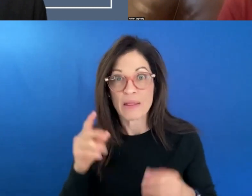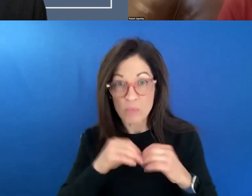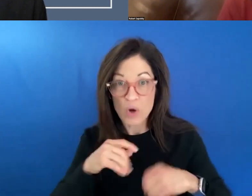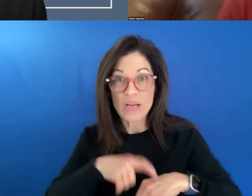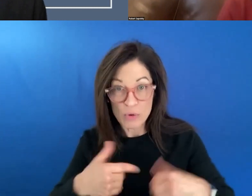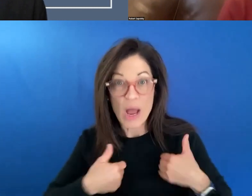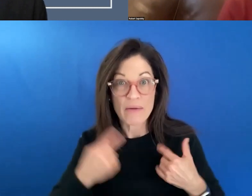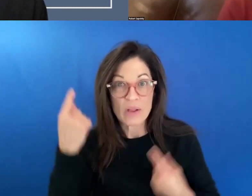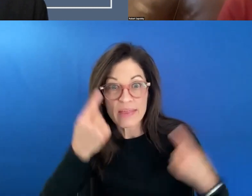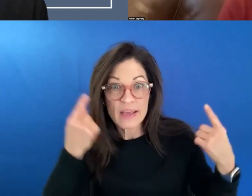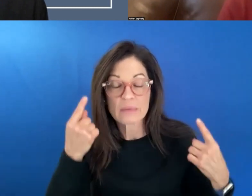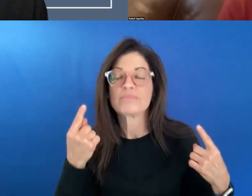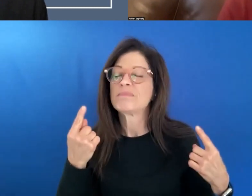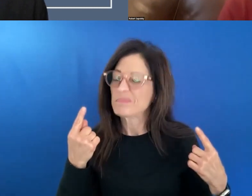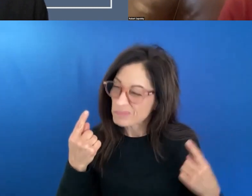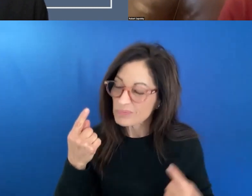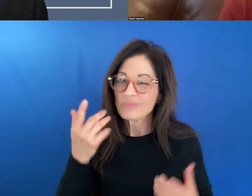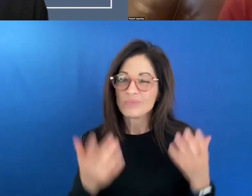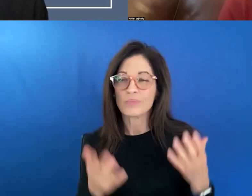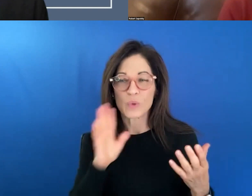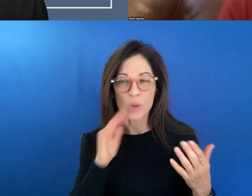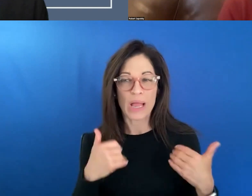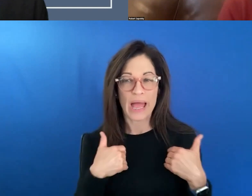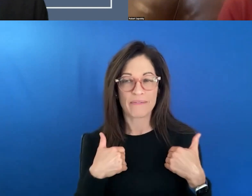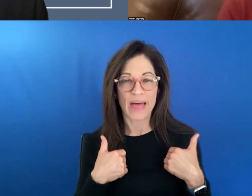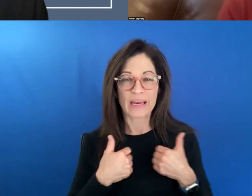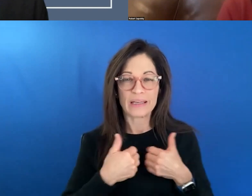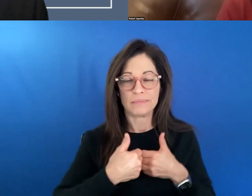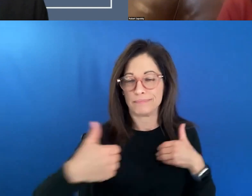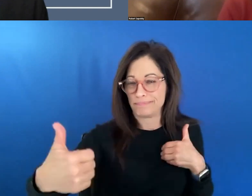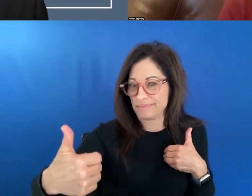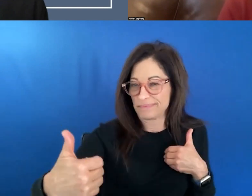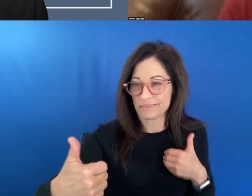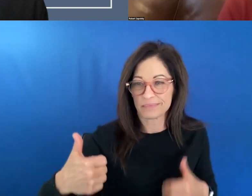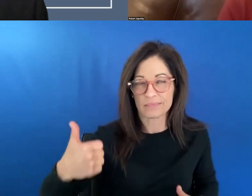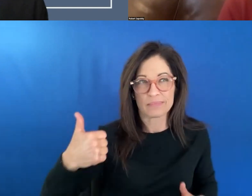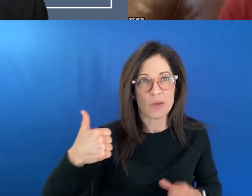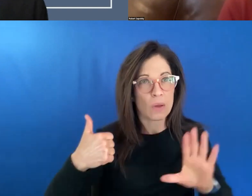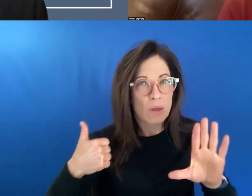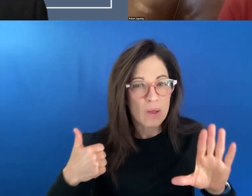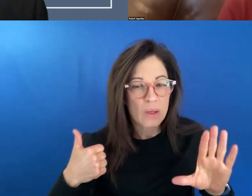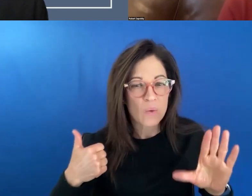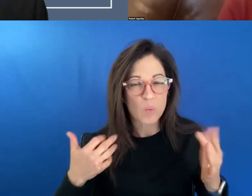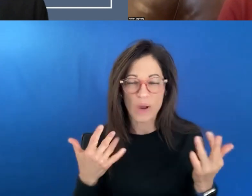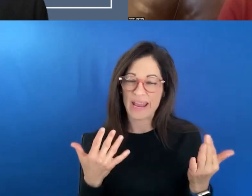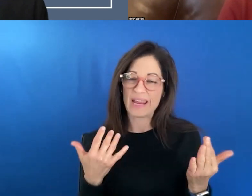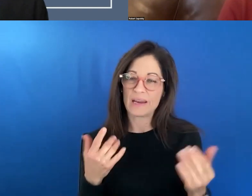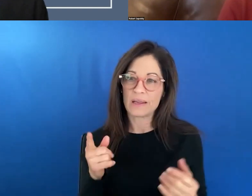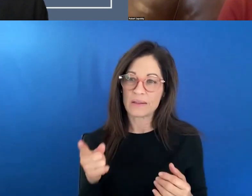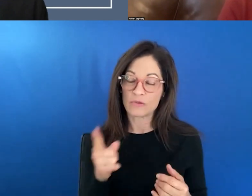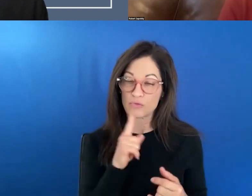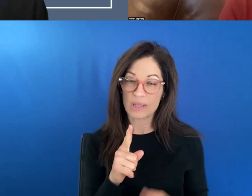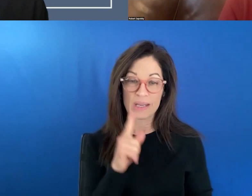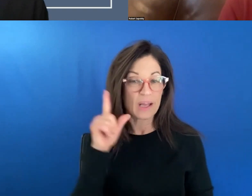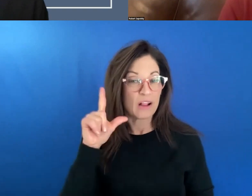about it, the greater the likelihood to get the emotional distance to say, wait a second, is this really a logical